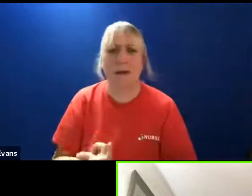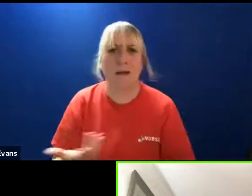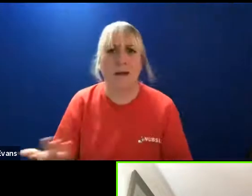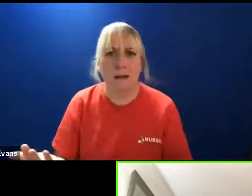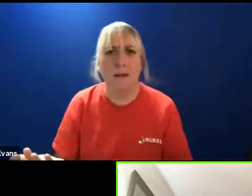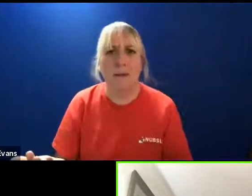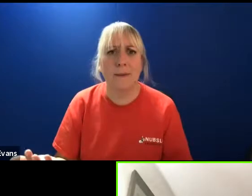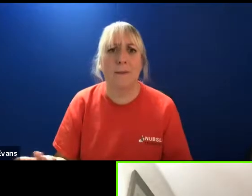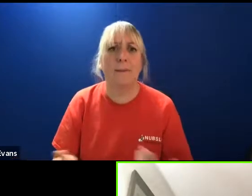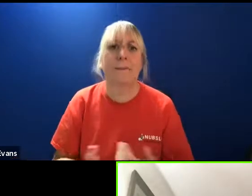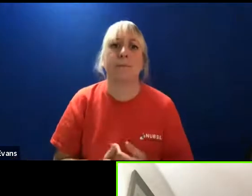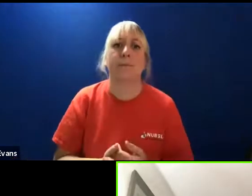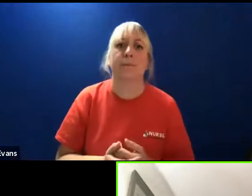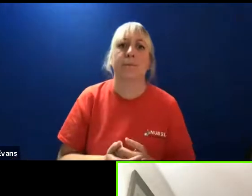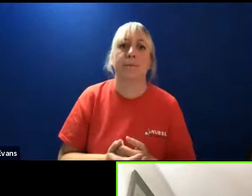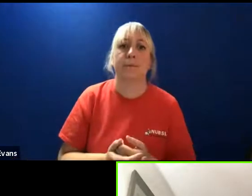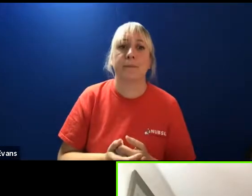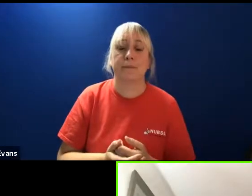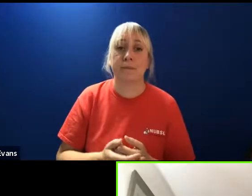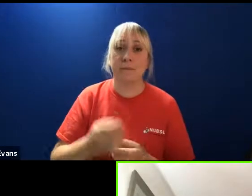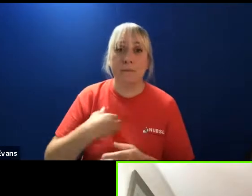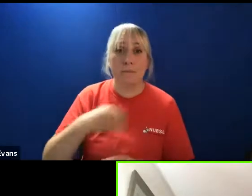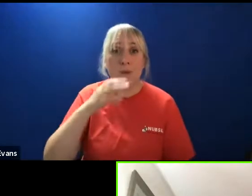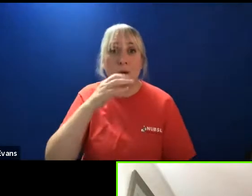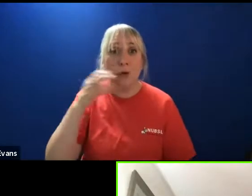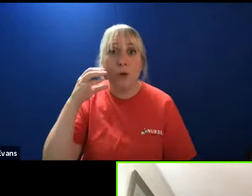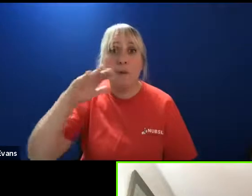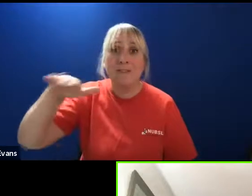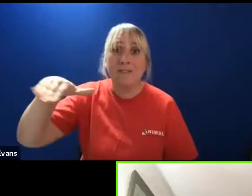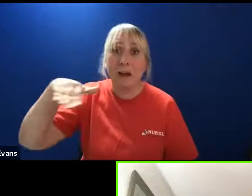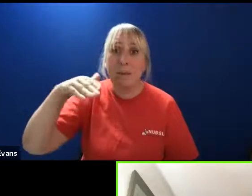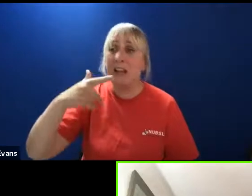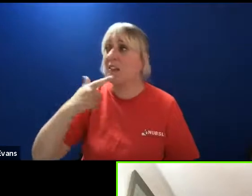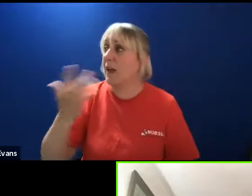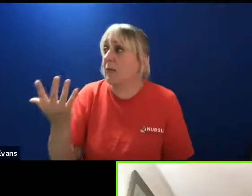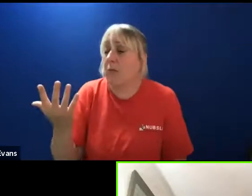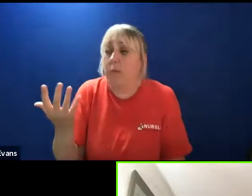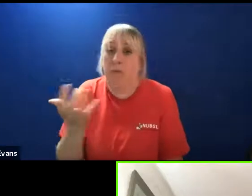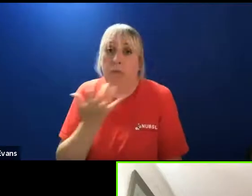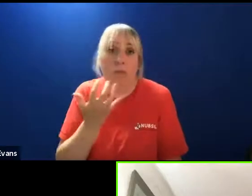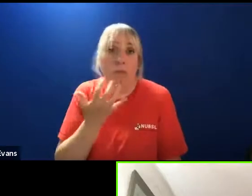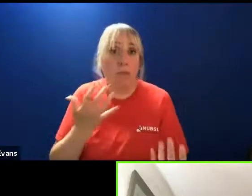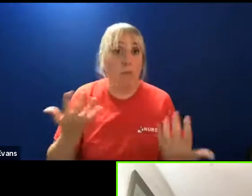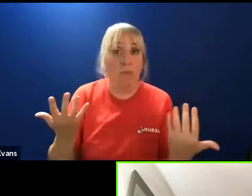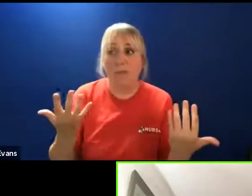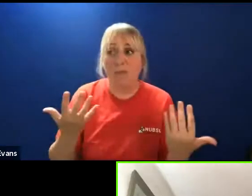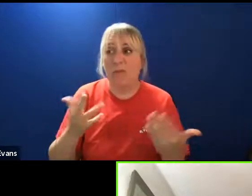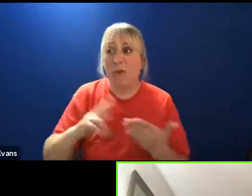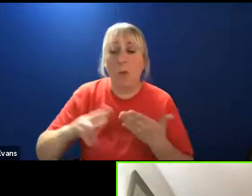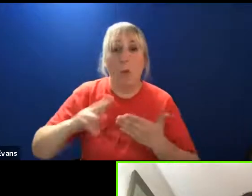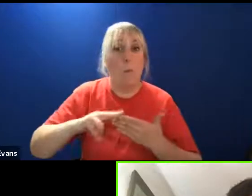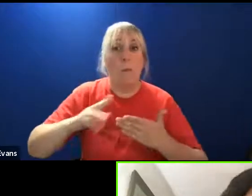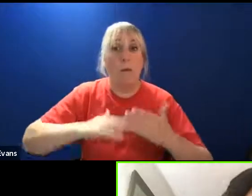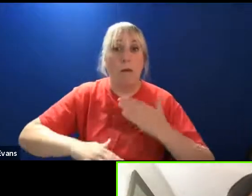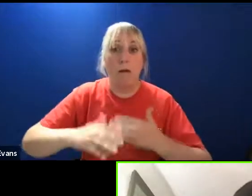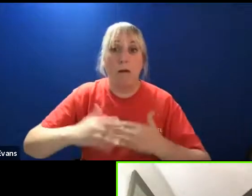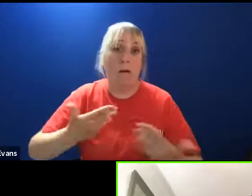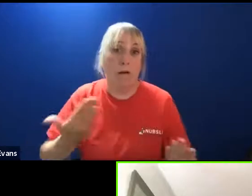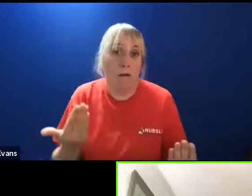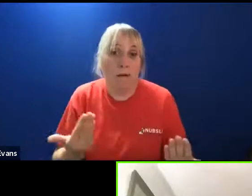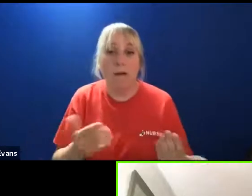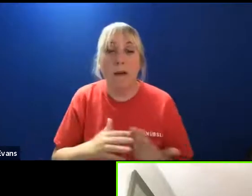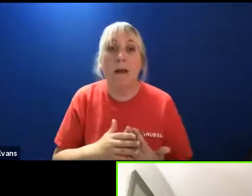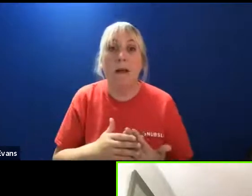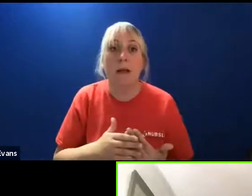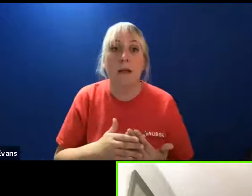something that perhaps our Cuban family almost took for granted. Bernard referenced some of the kind of gasps and shock and awe of